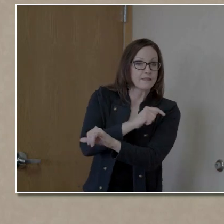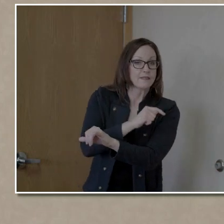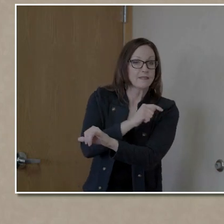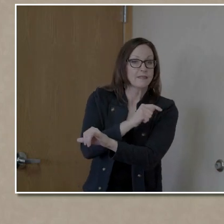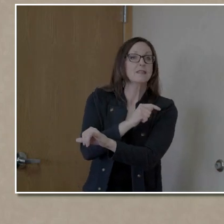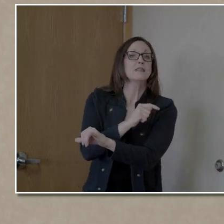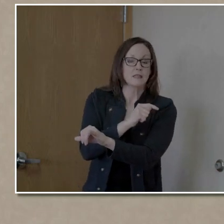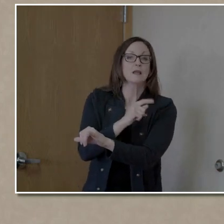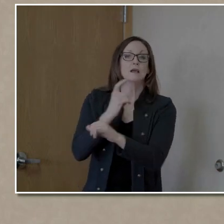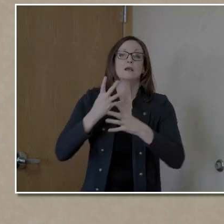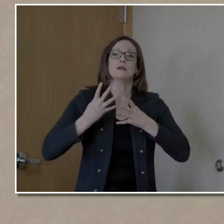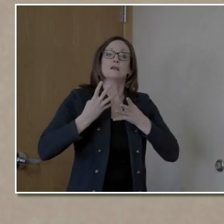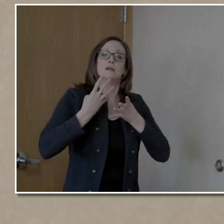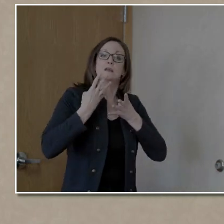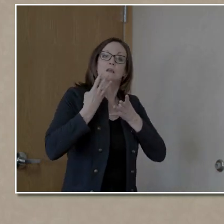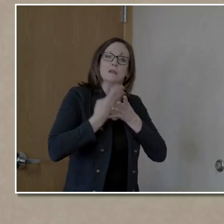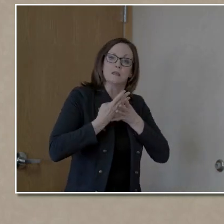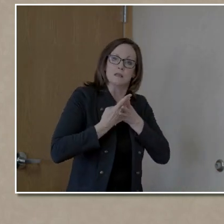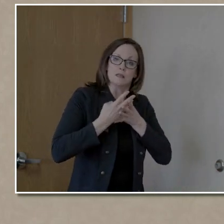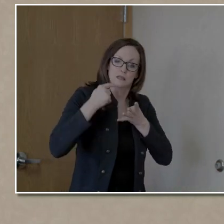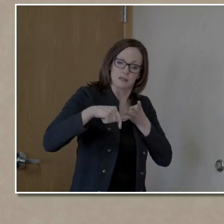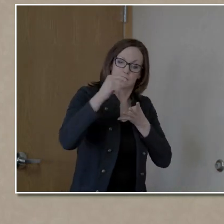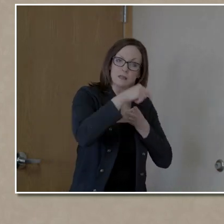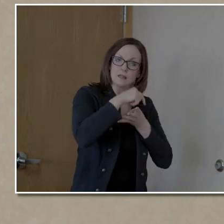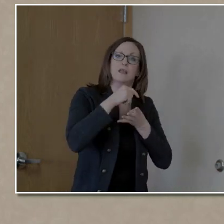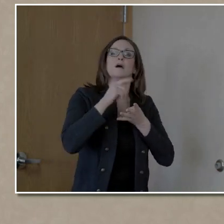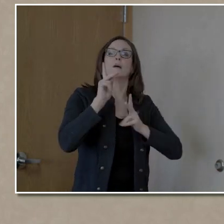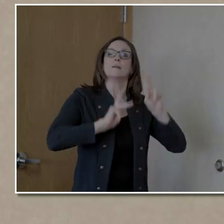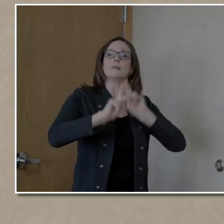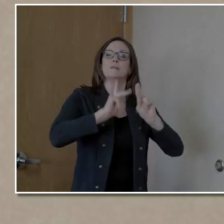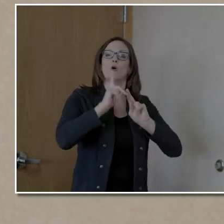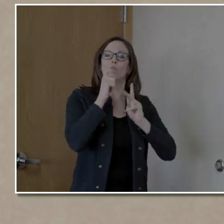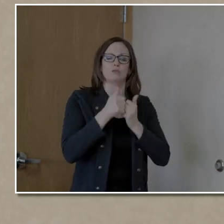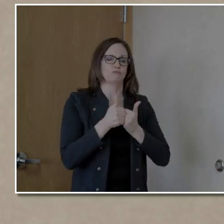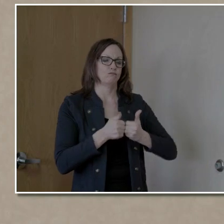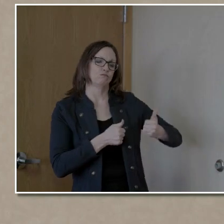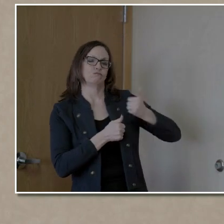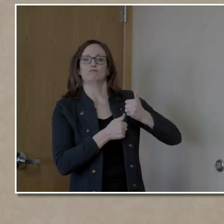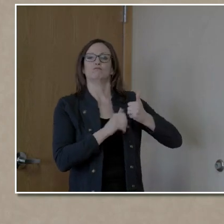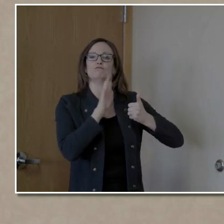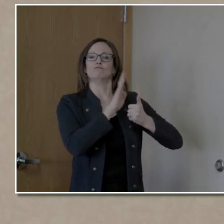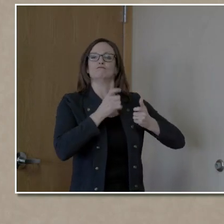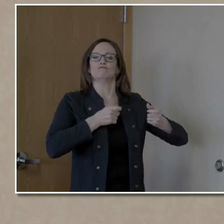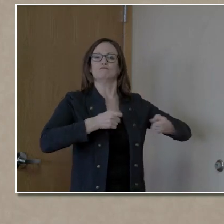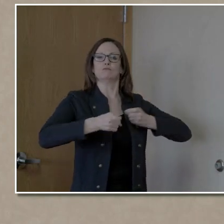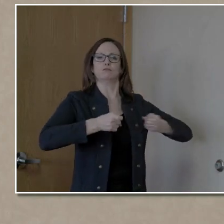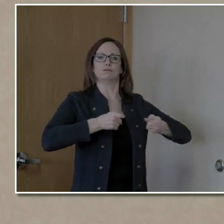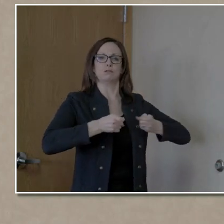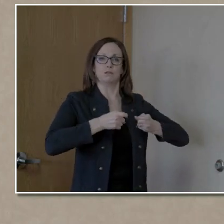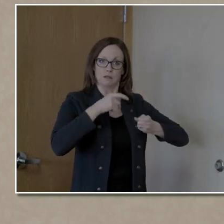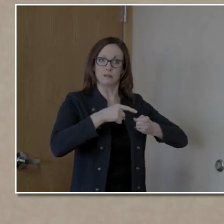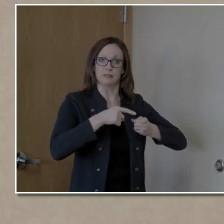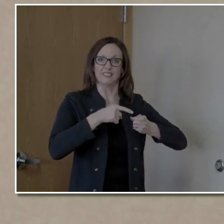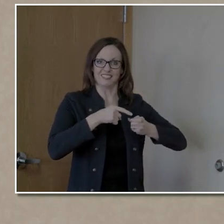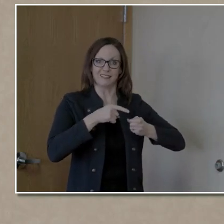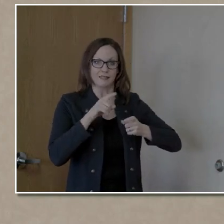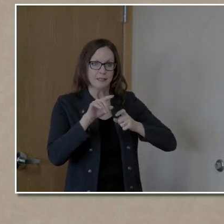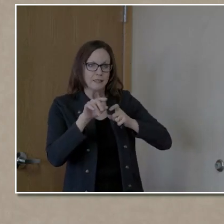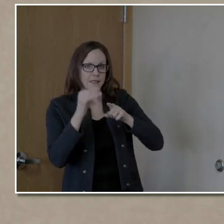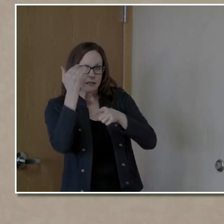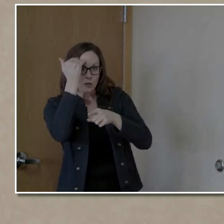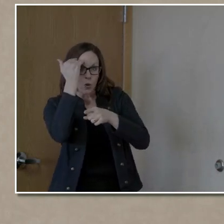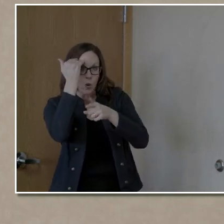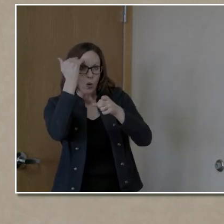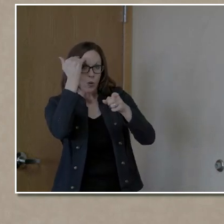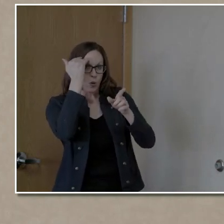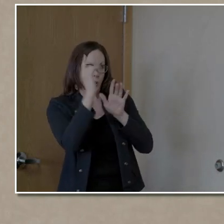facility, or from the local emergency manager if it was a county facility. And then we can come in and help offer that